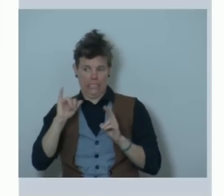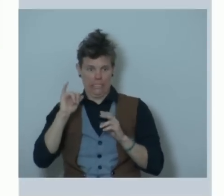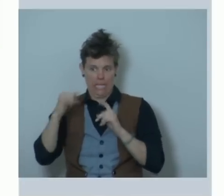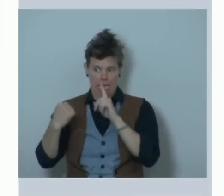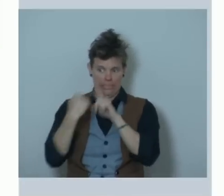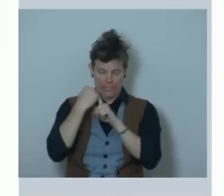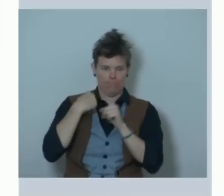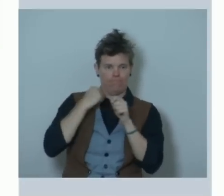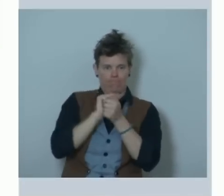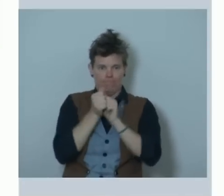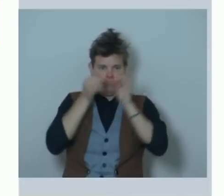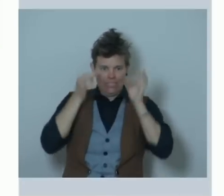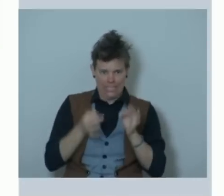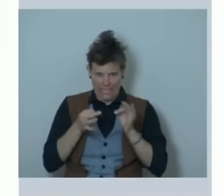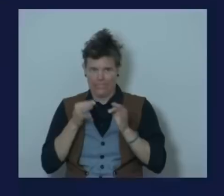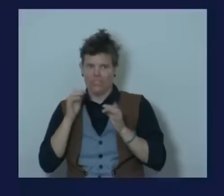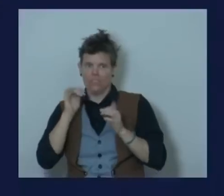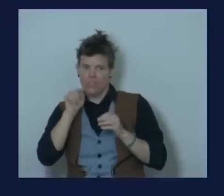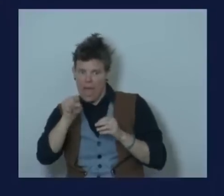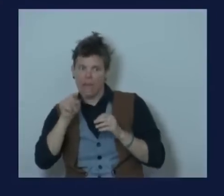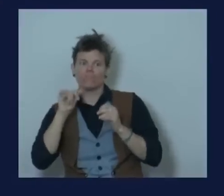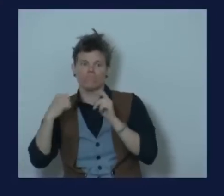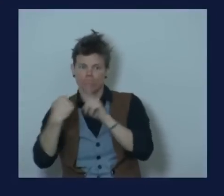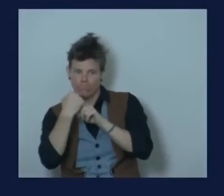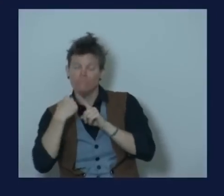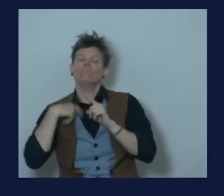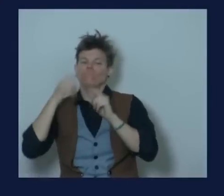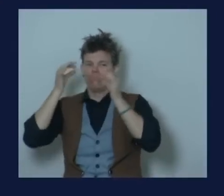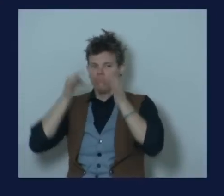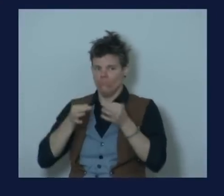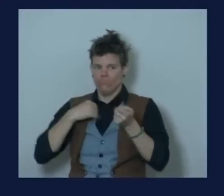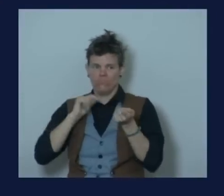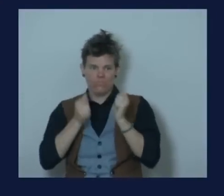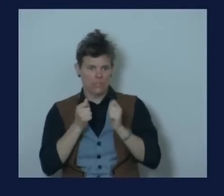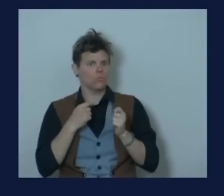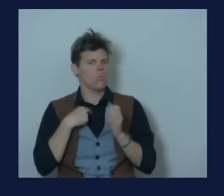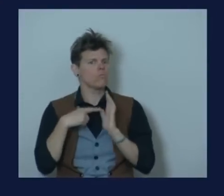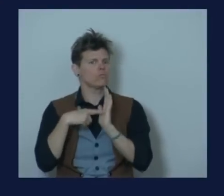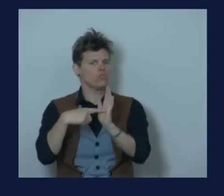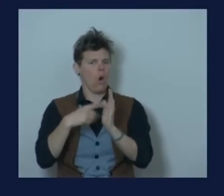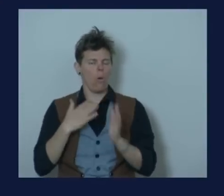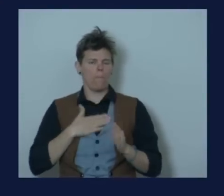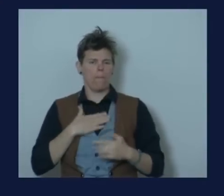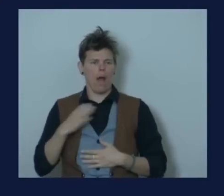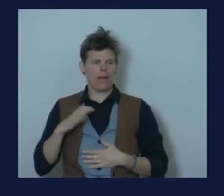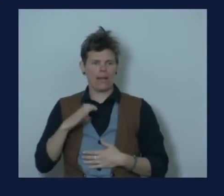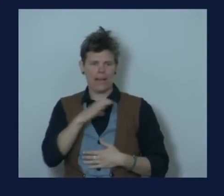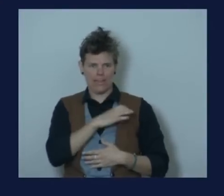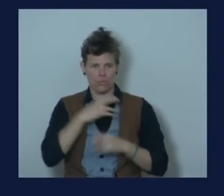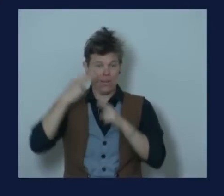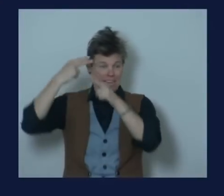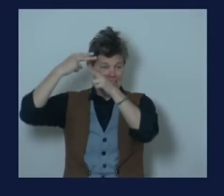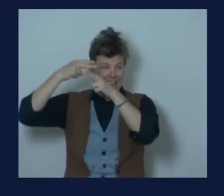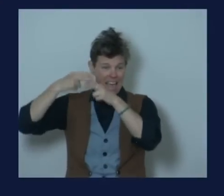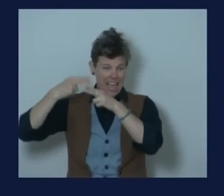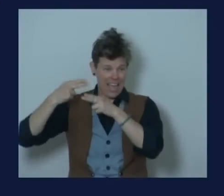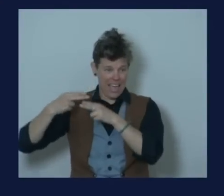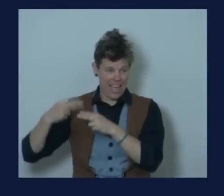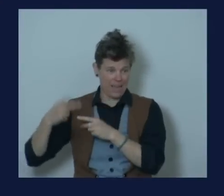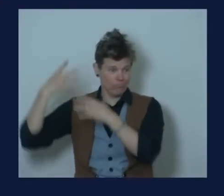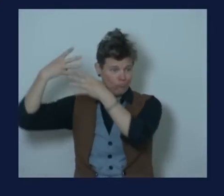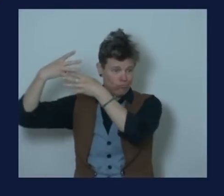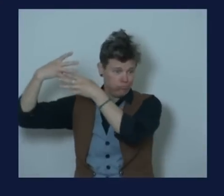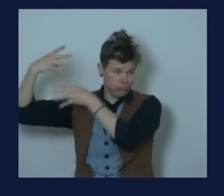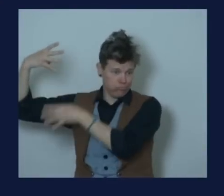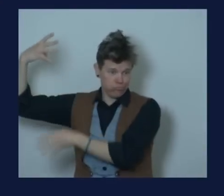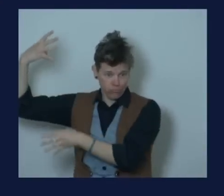right, let's go to who my council is, because I really want to show this. All right, you can read this council. You can see that they're all going to be on a